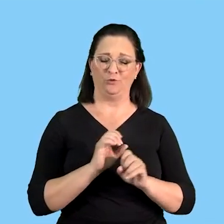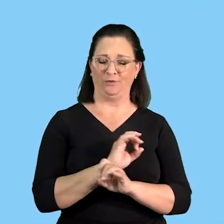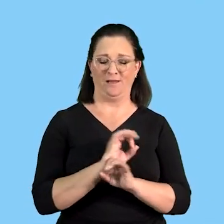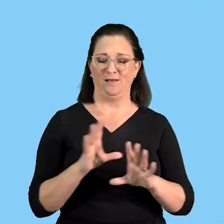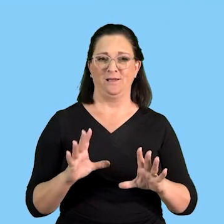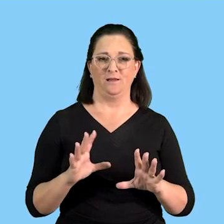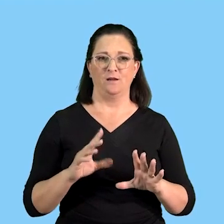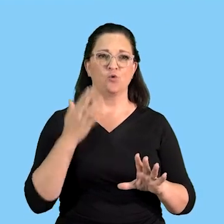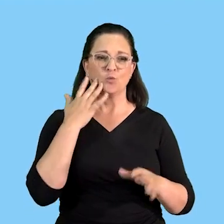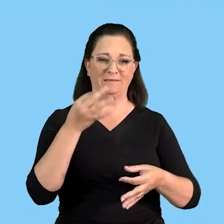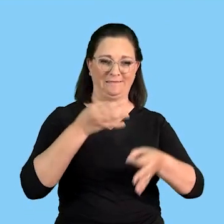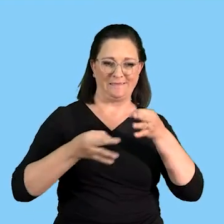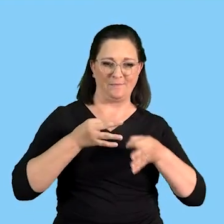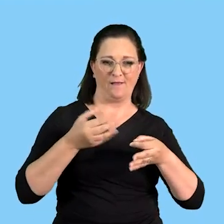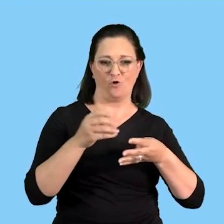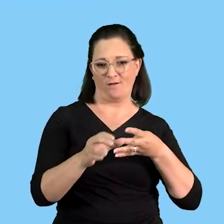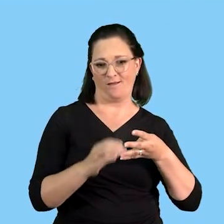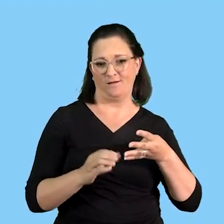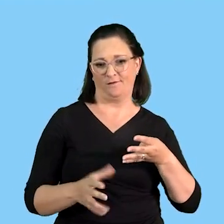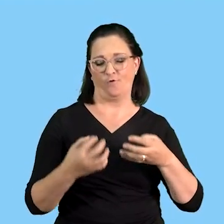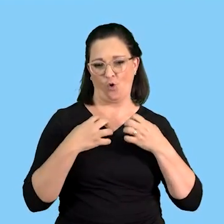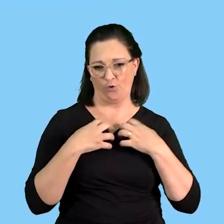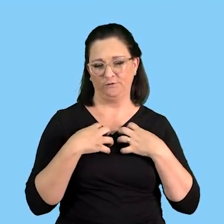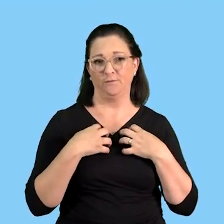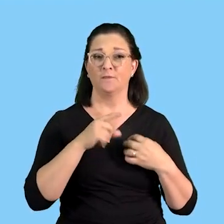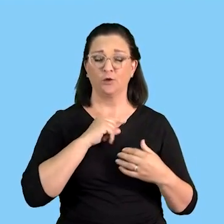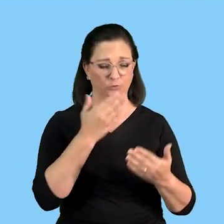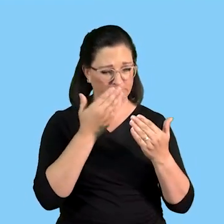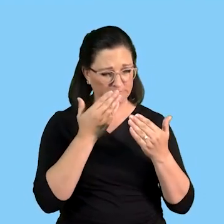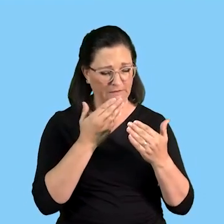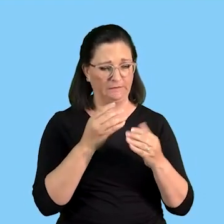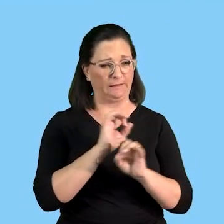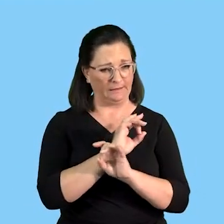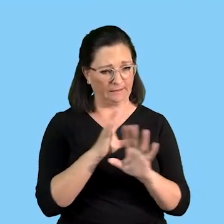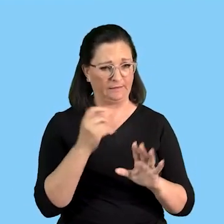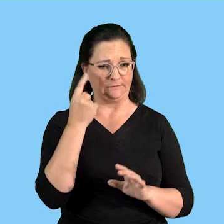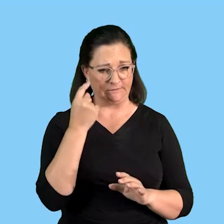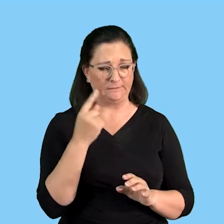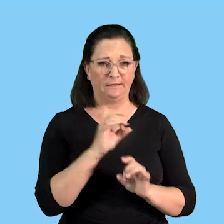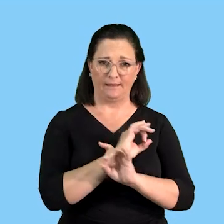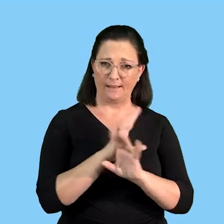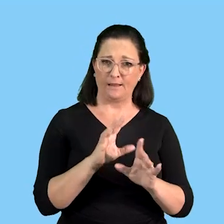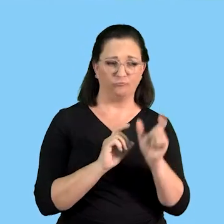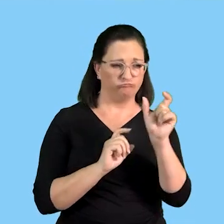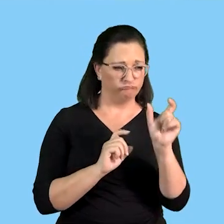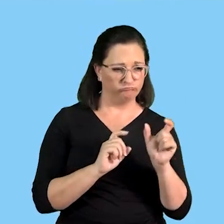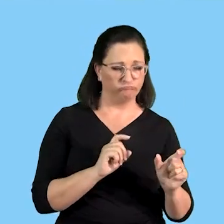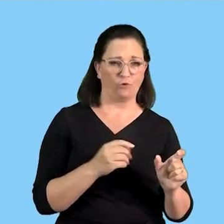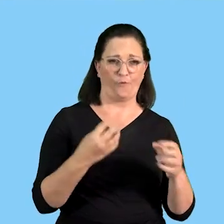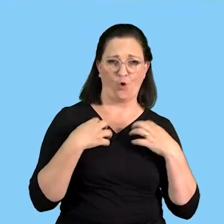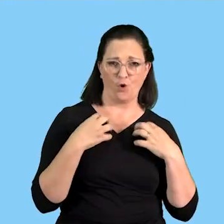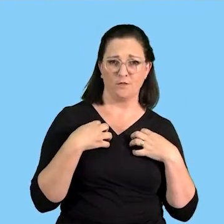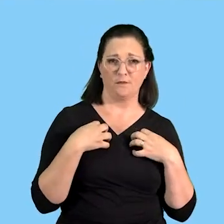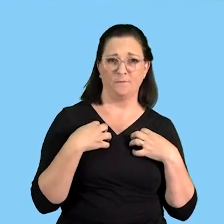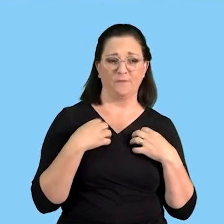responses when explaining the characteristics of each form of ownership. So study carefully with understanding. Know that terminology for each